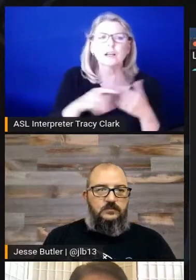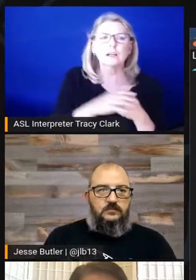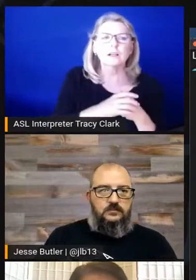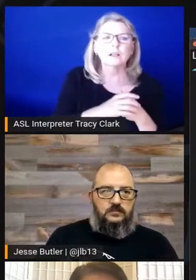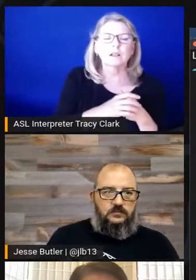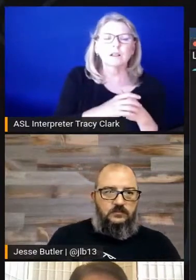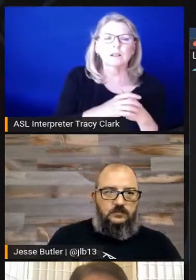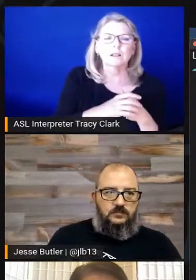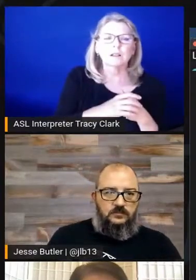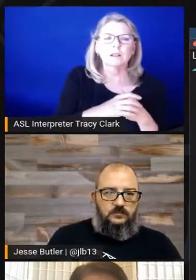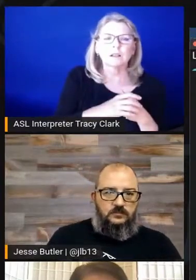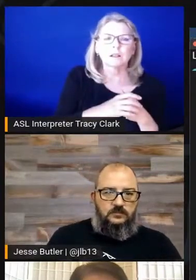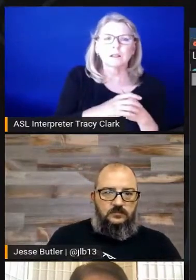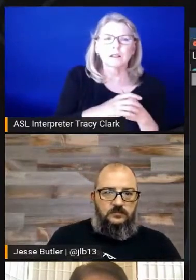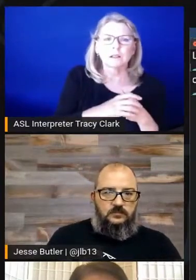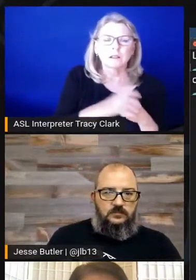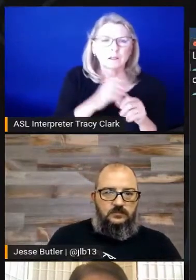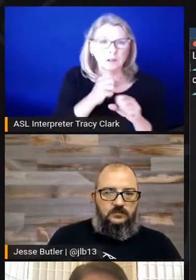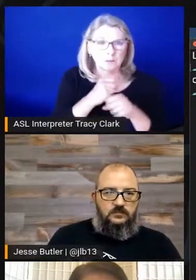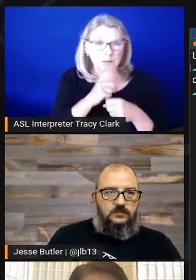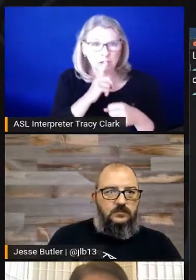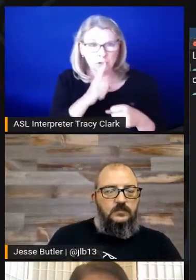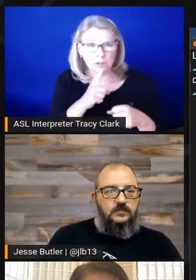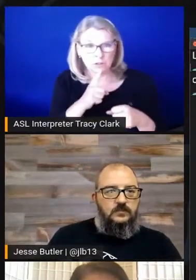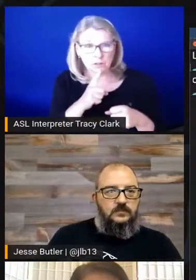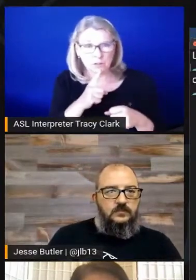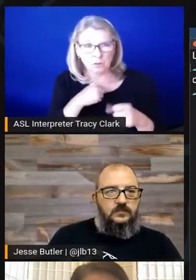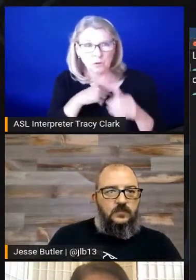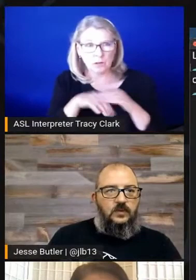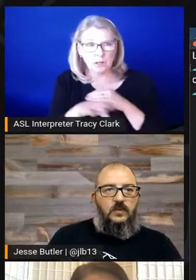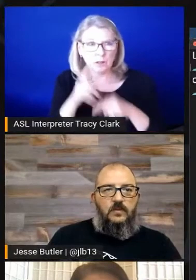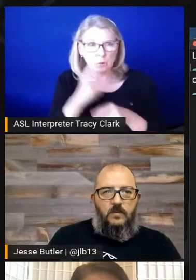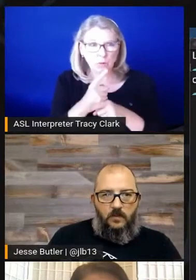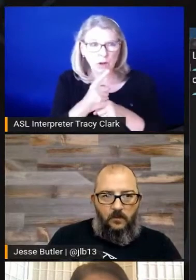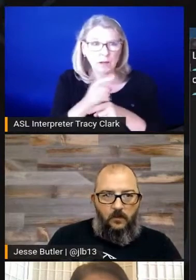that to make sure that we are in the right cluster.